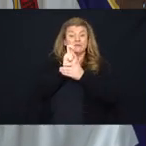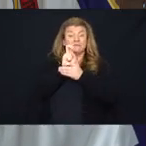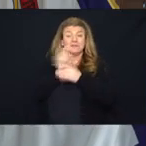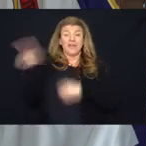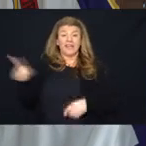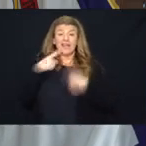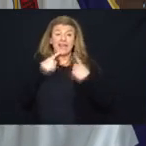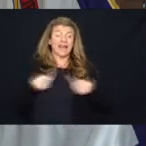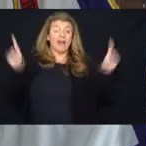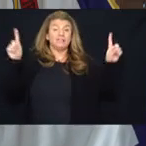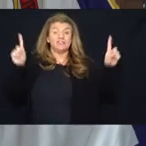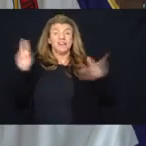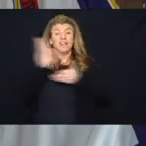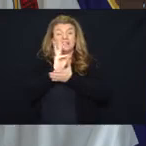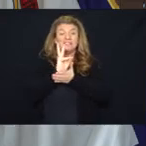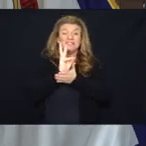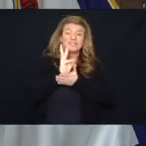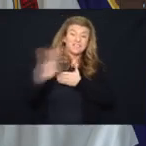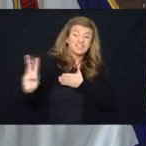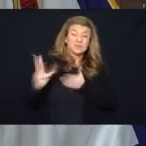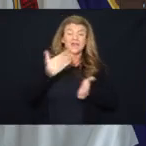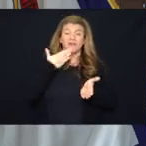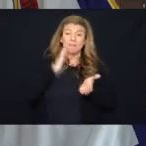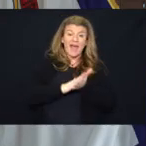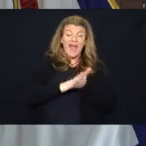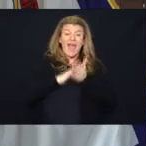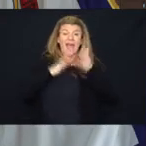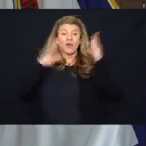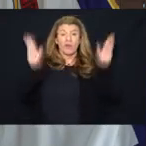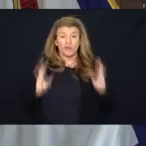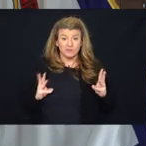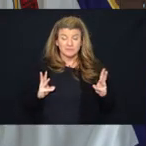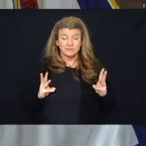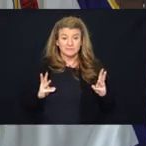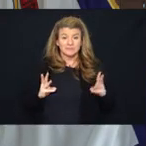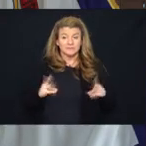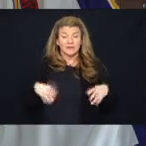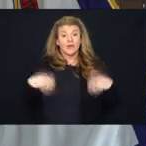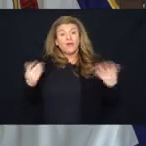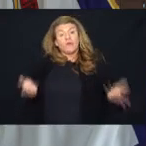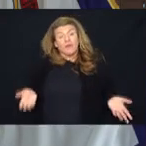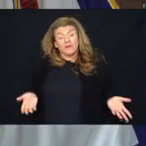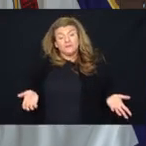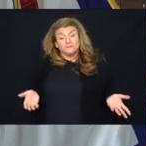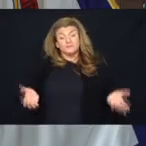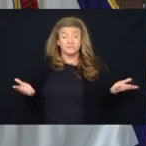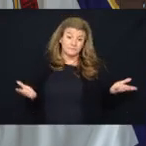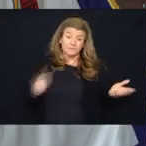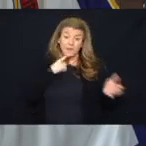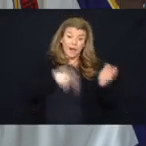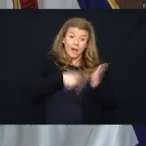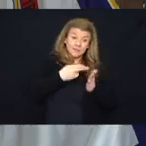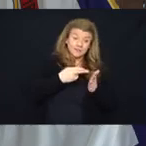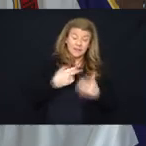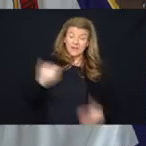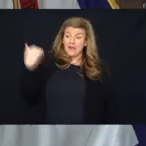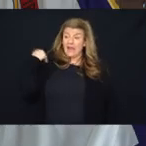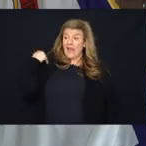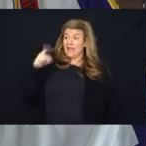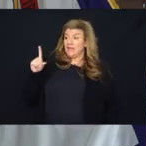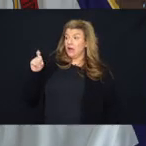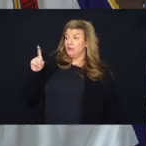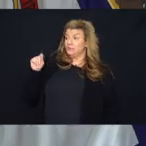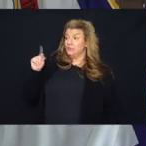going to have another 6 weeks of bad winter. Well, just to tell like it is, over the last